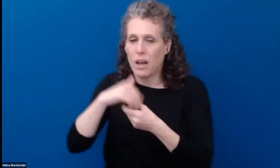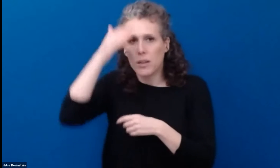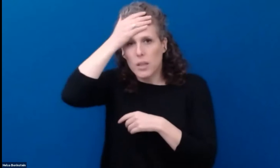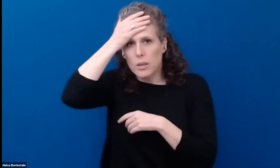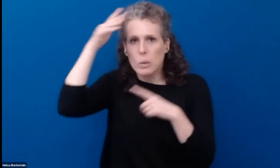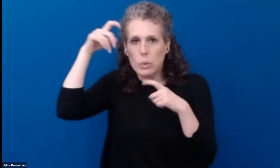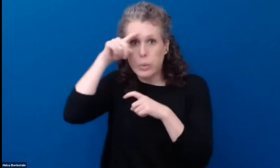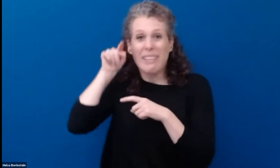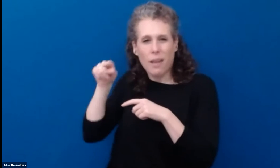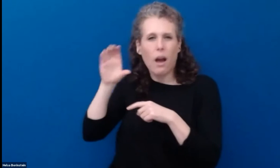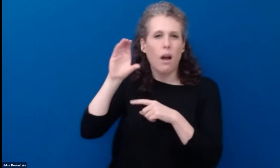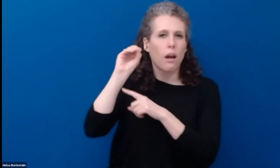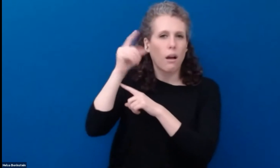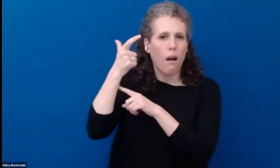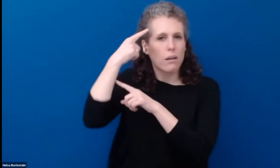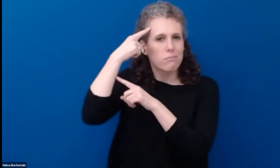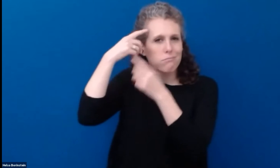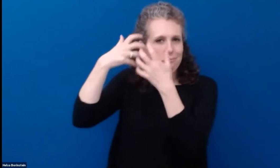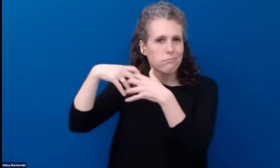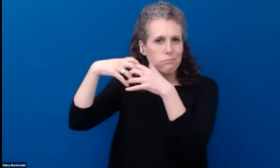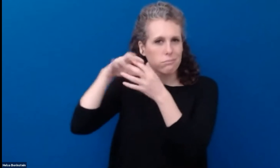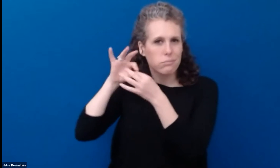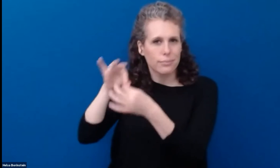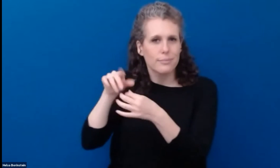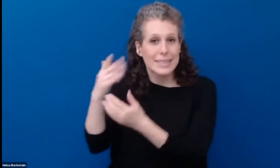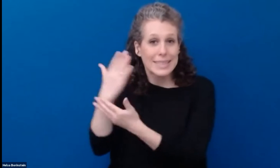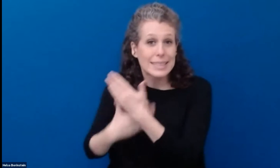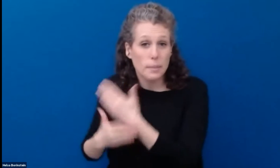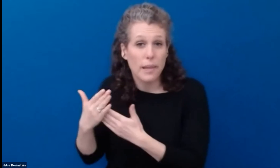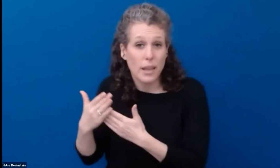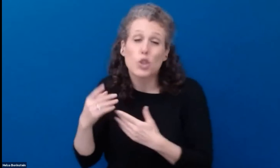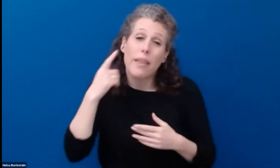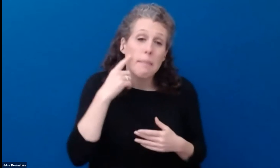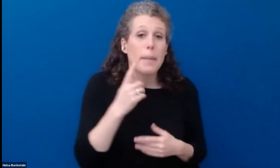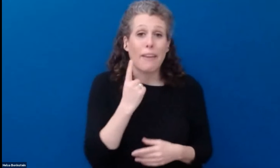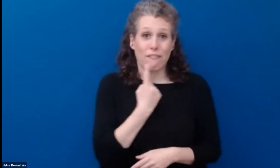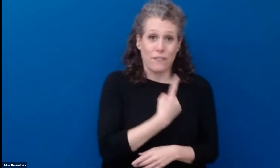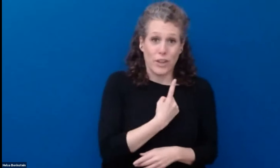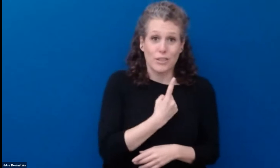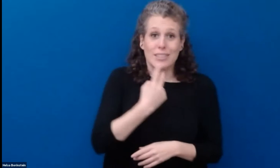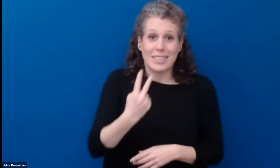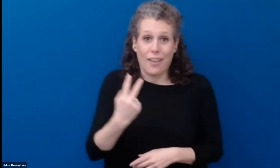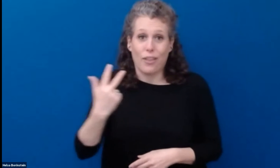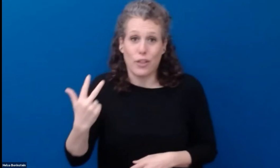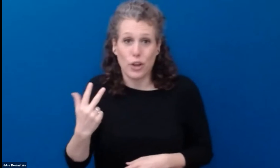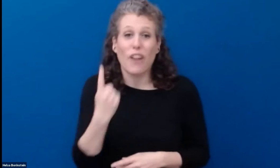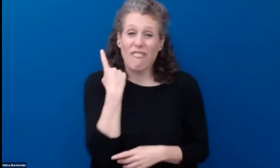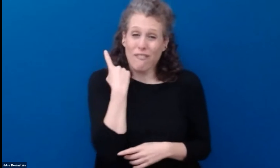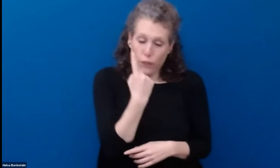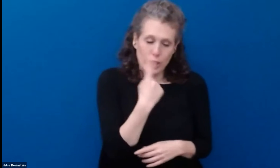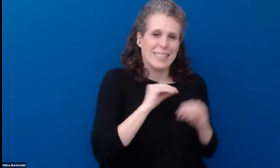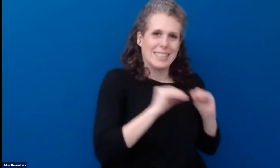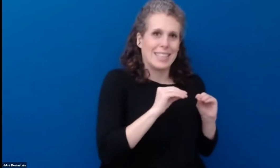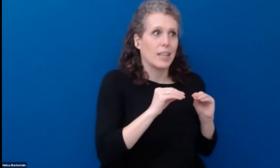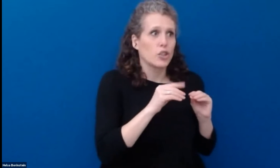with cognitive disabilities. So maybe there are, again, a stepwise approach trying to first teach people to do user testing or user involvement